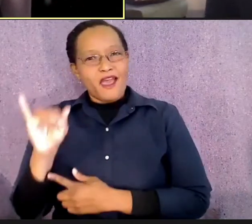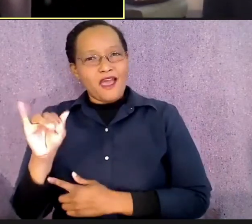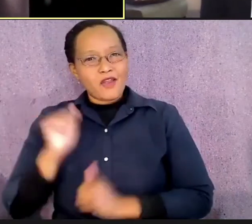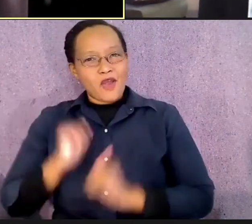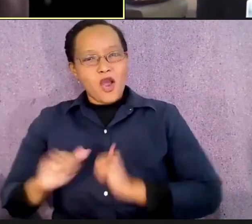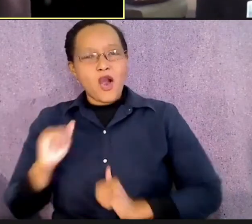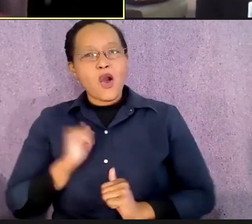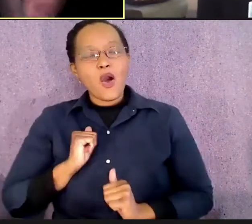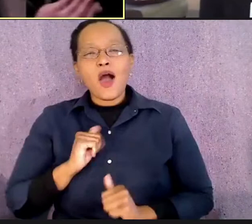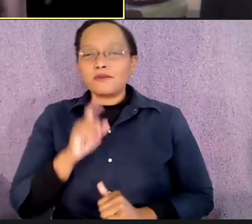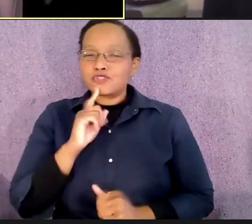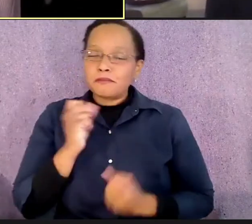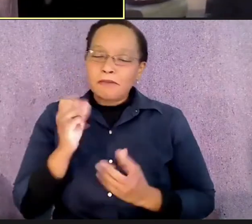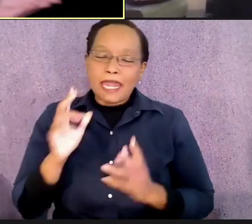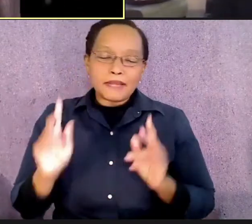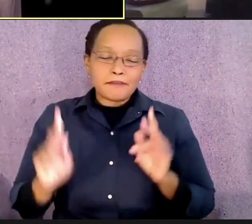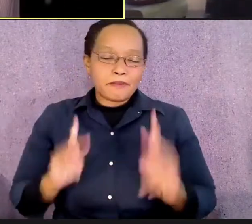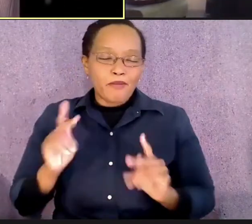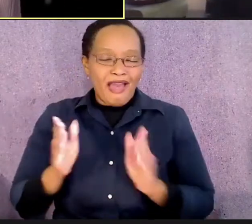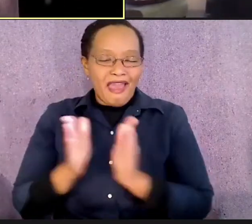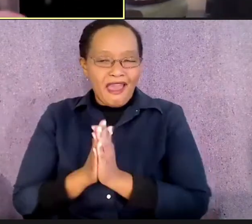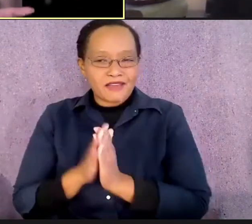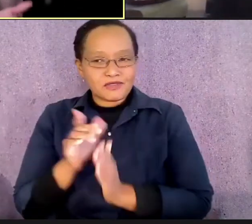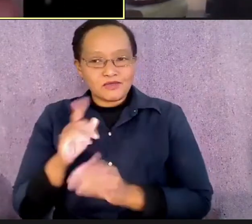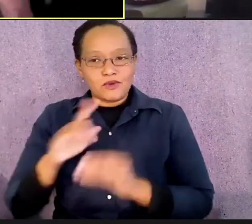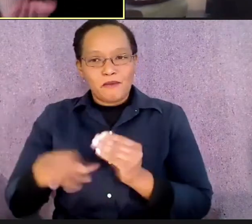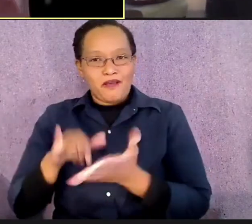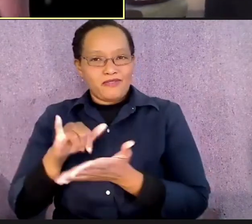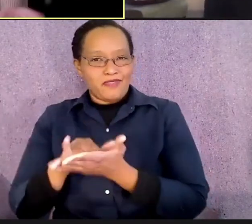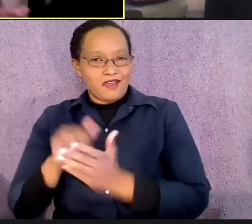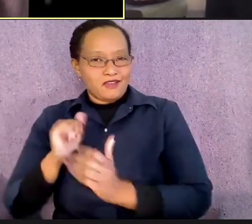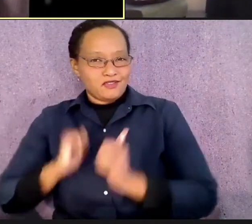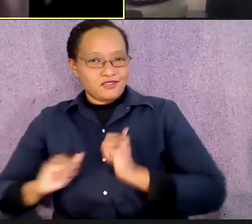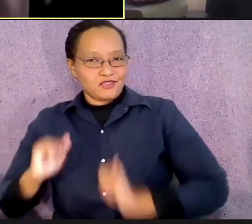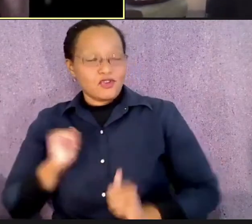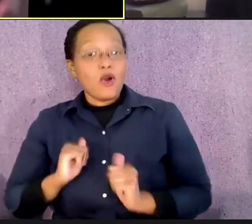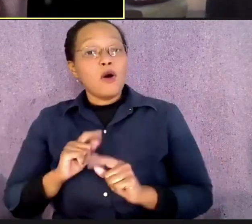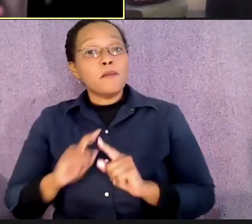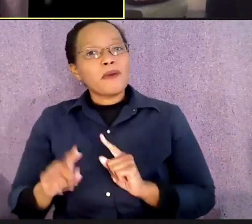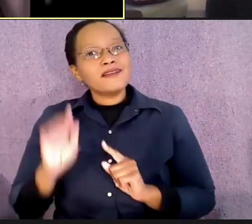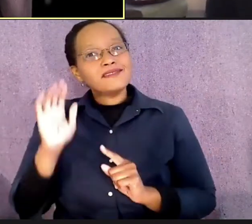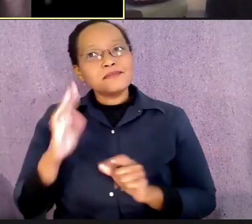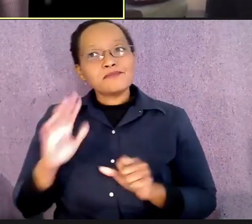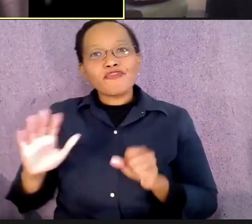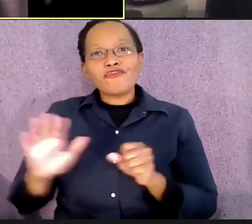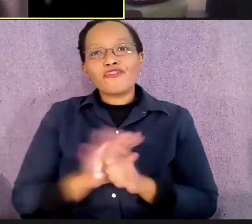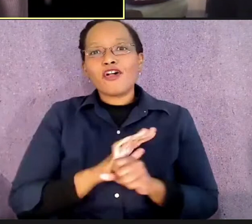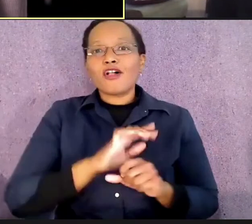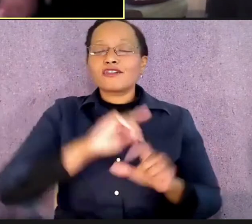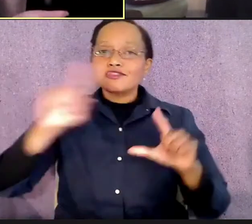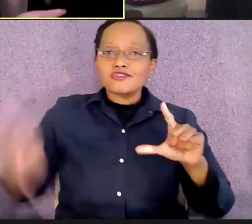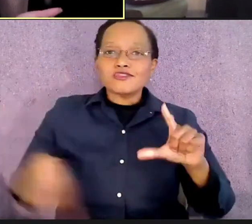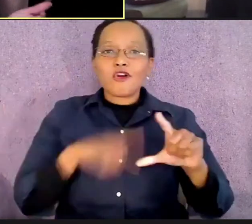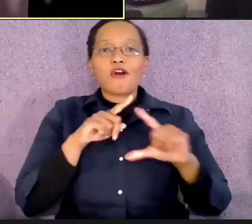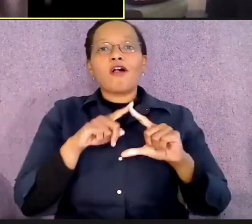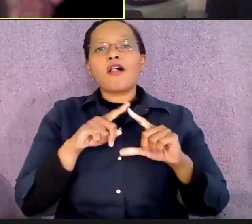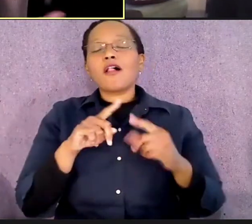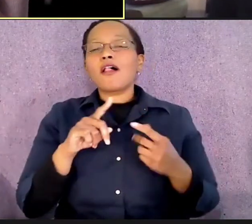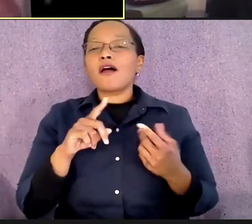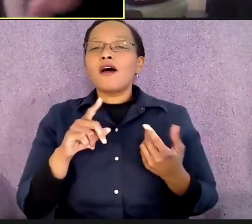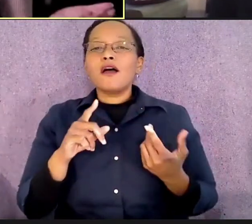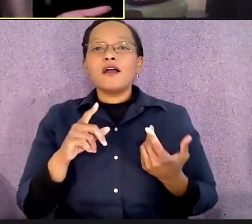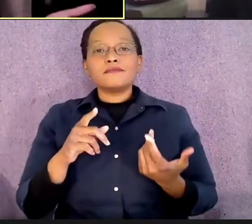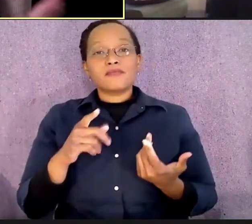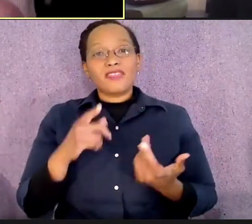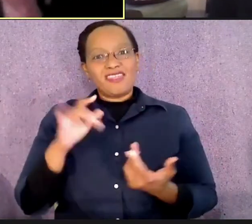full circle kind of episode where you're kind of going back to, well, not going back to it, but like actually like addressing this even further too. And the fact that it premiered